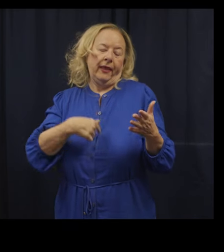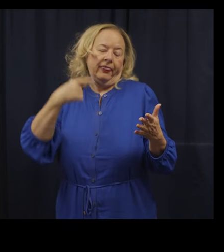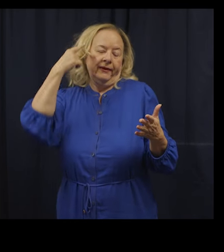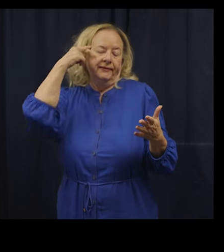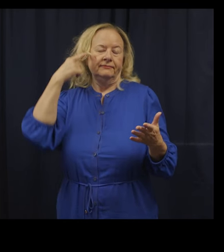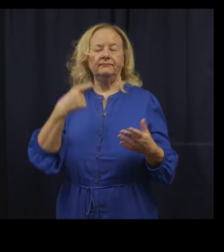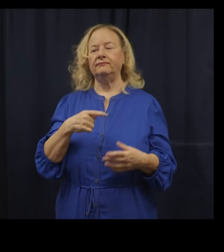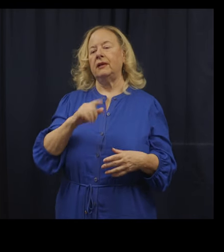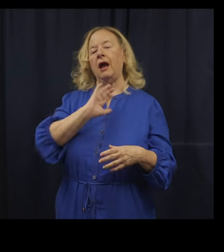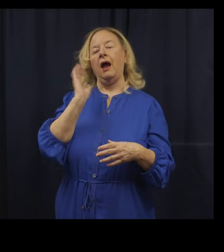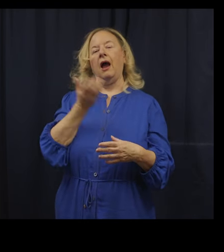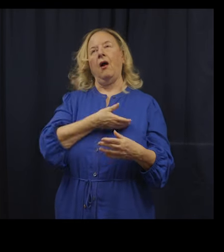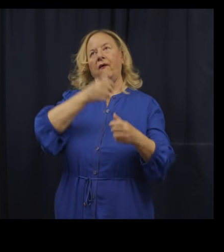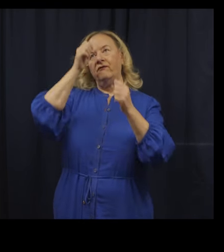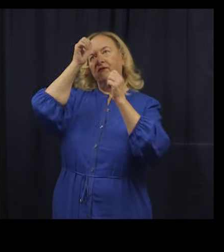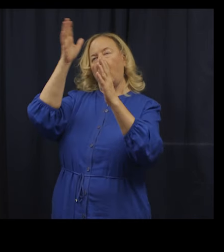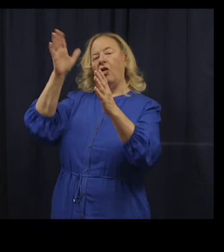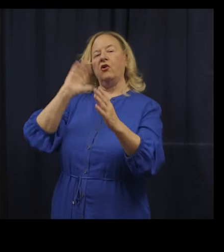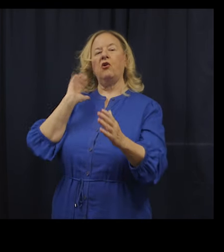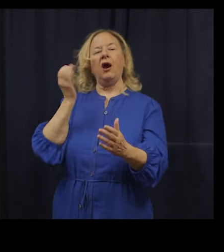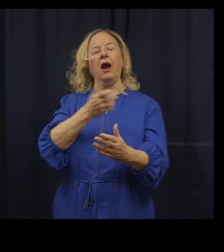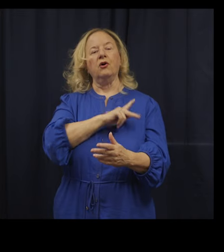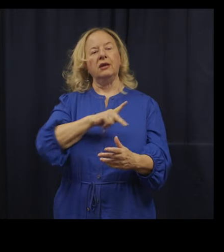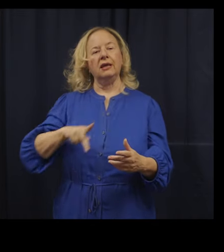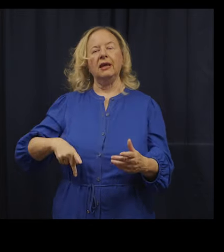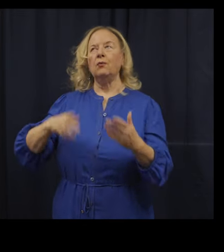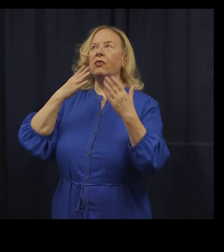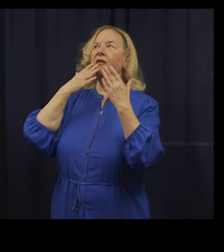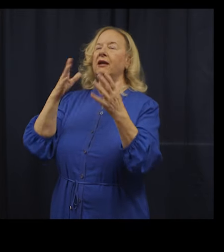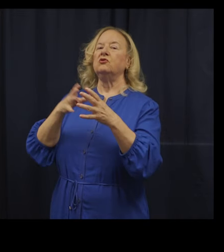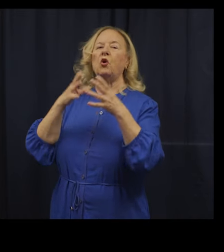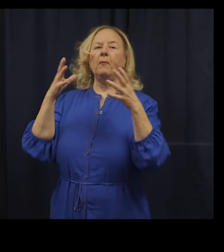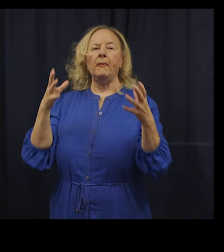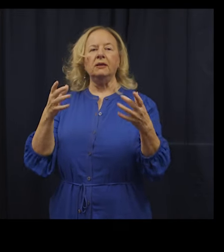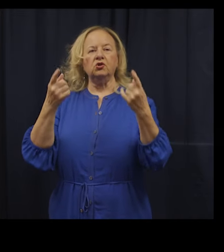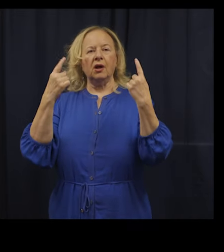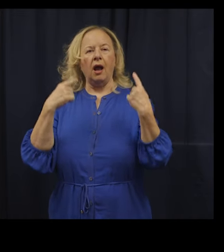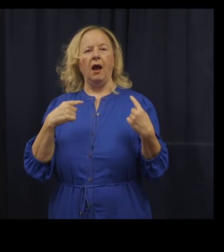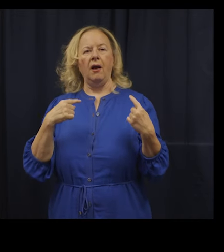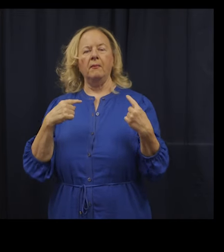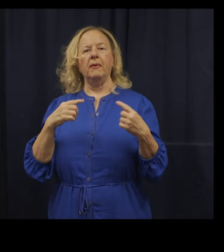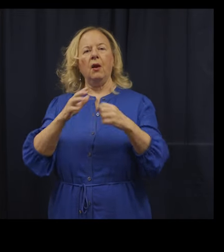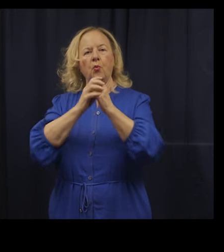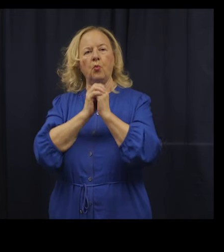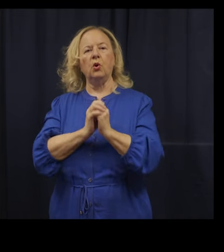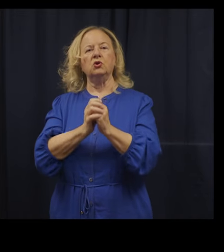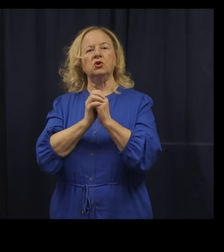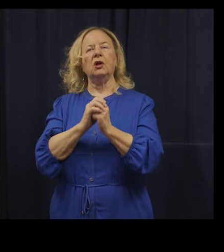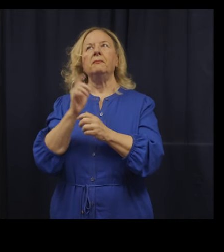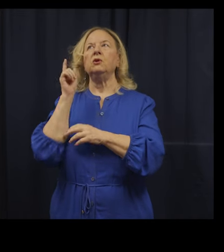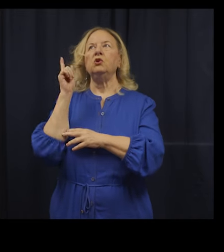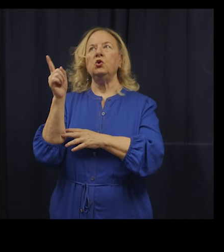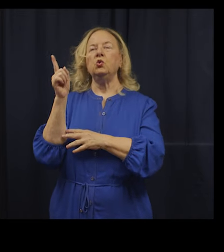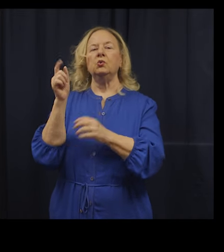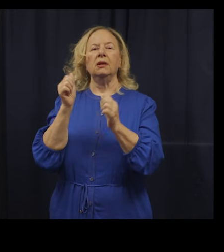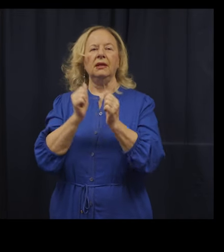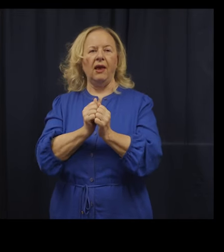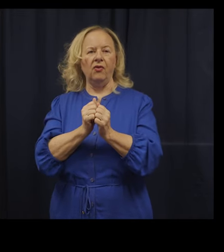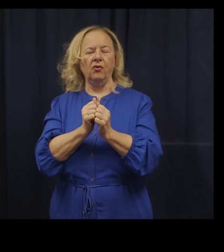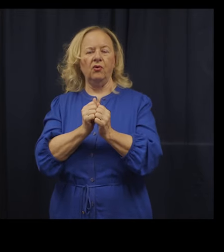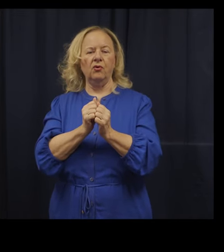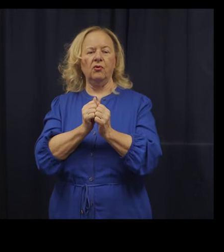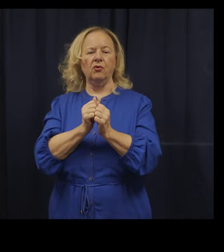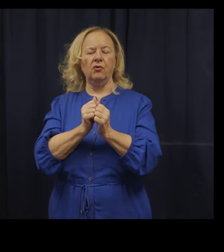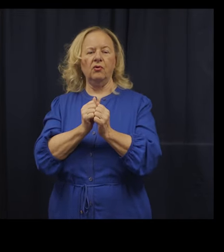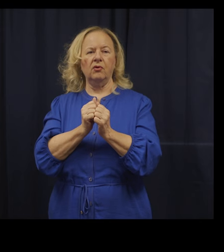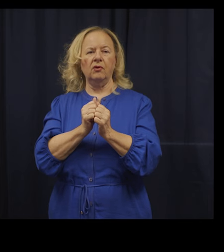Avinu Malkeinu, our Father, our King, we just thank you so much that we can come and worship you together. And